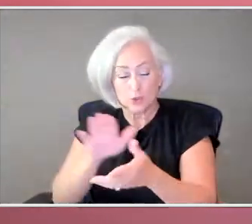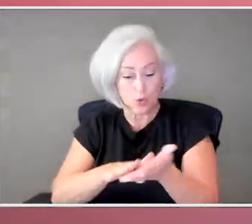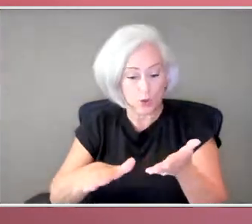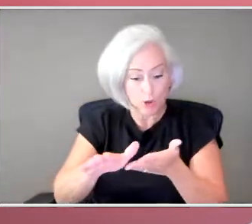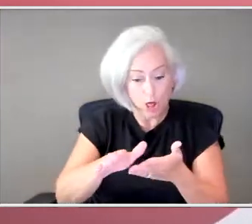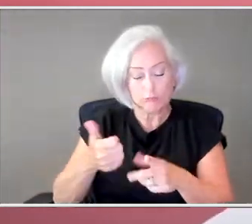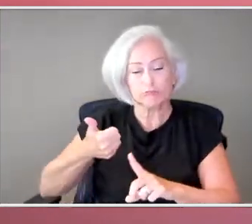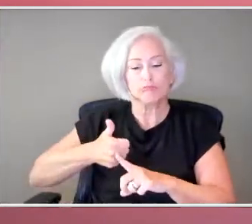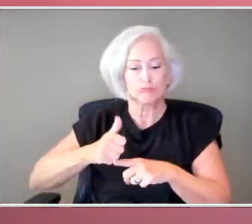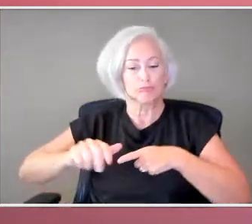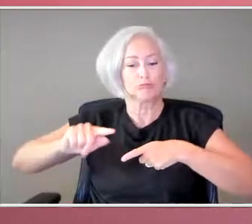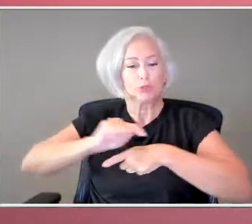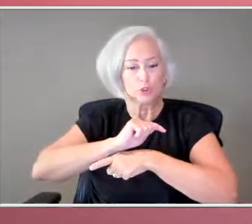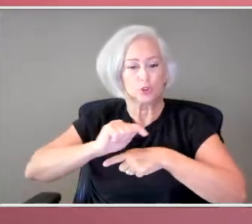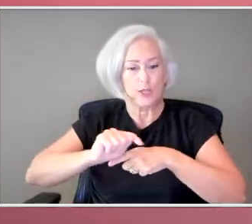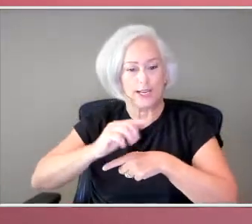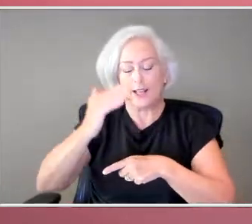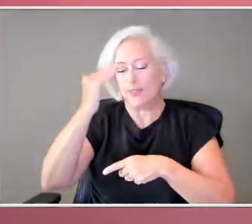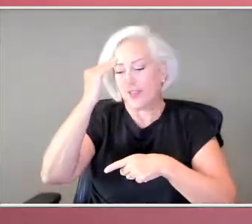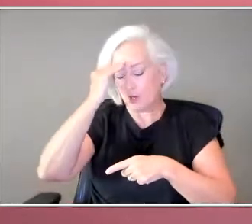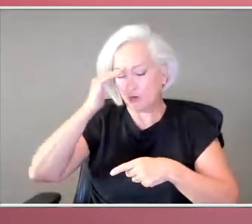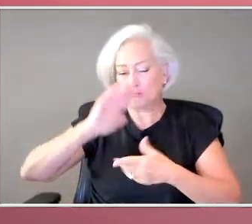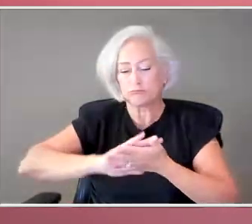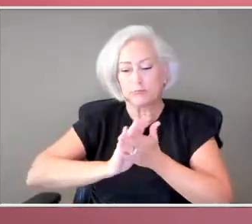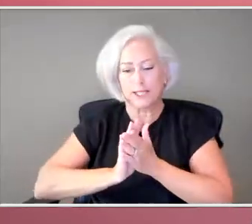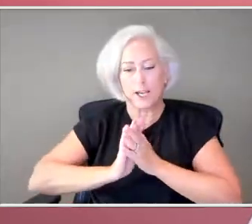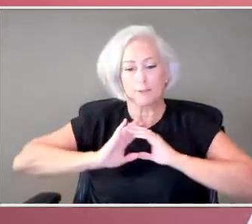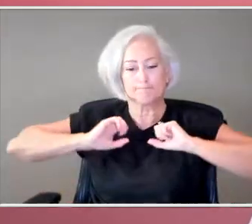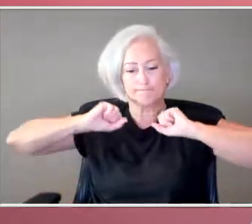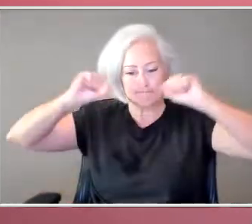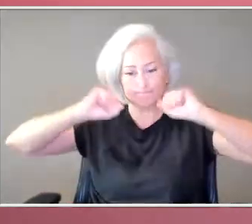They know how to be fit, but resistance exercise is more